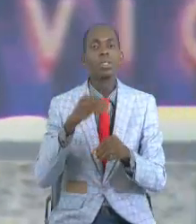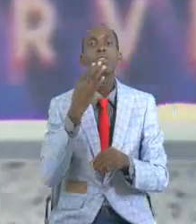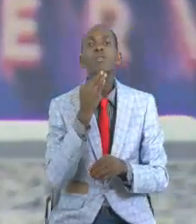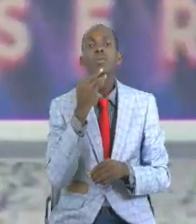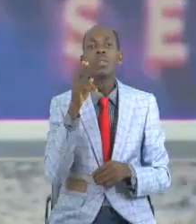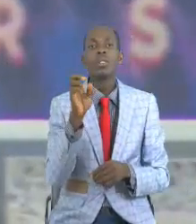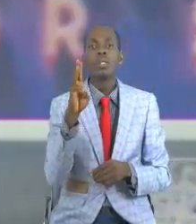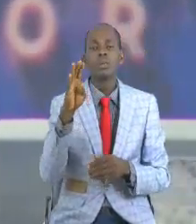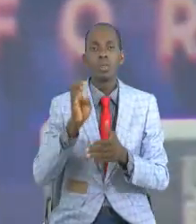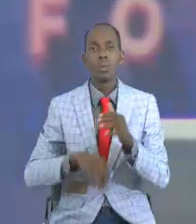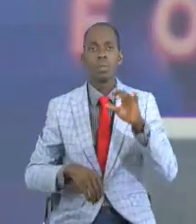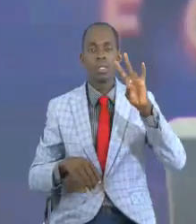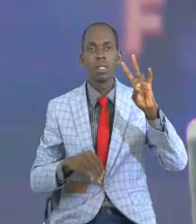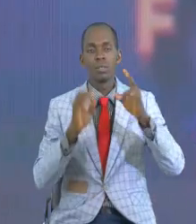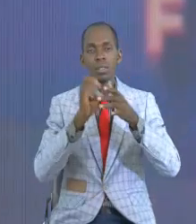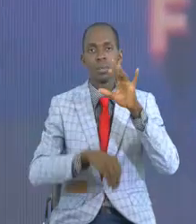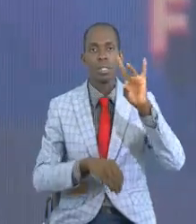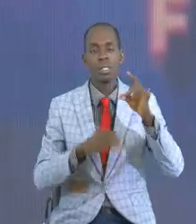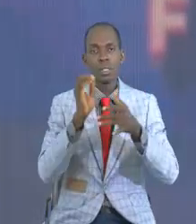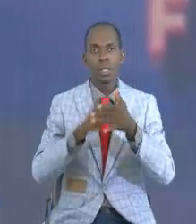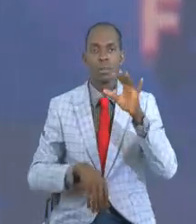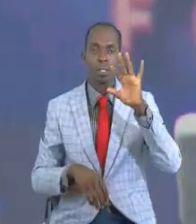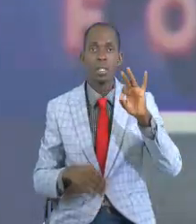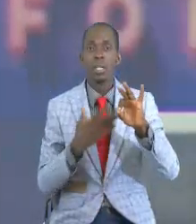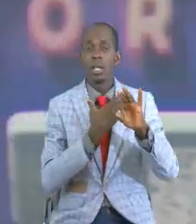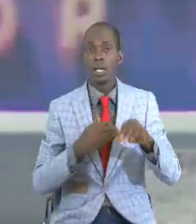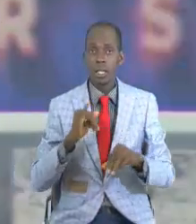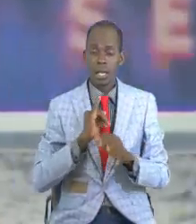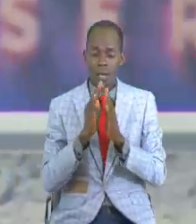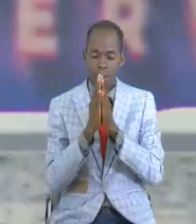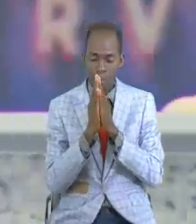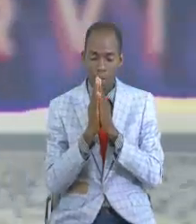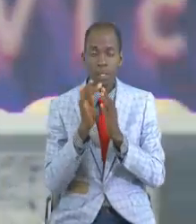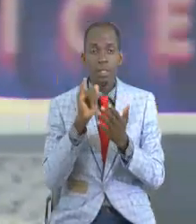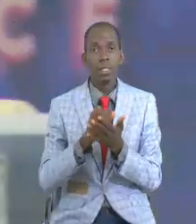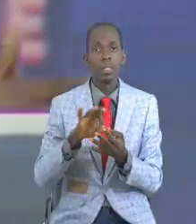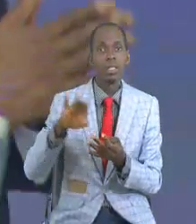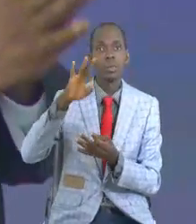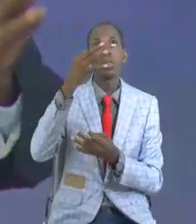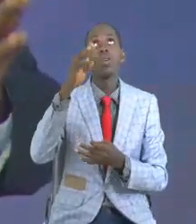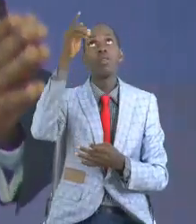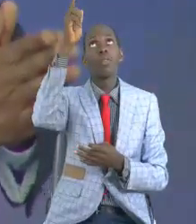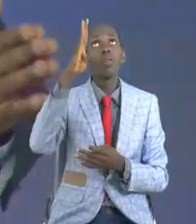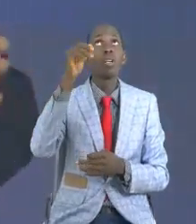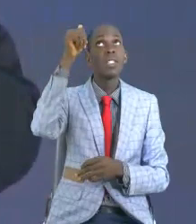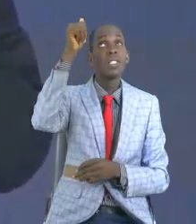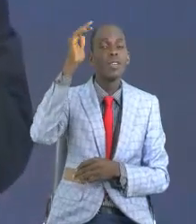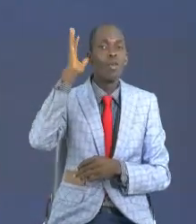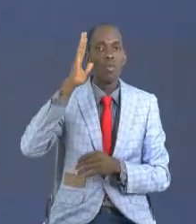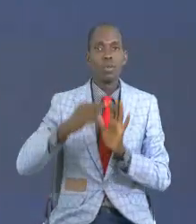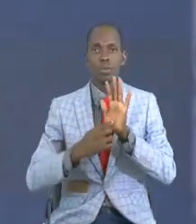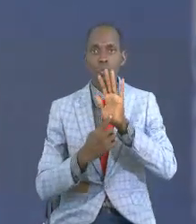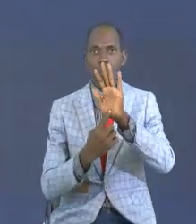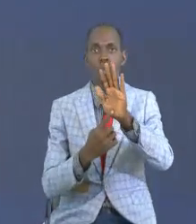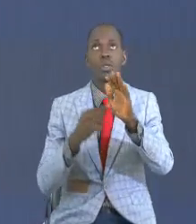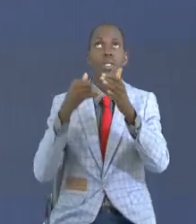chapter 9, and chapter 10. And I pray that the Spirit of God himself will reveal